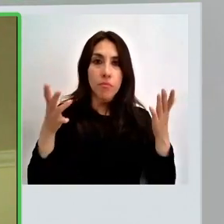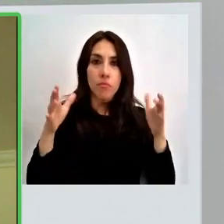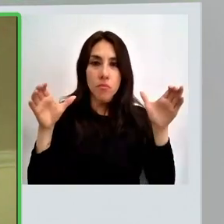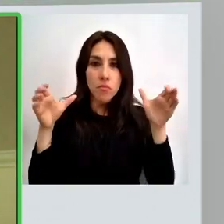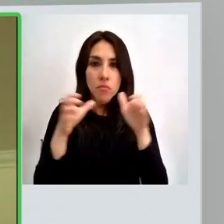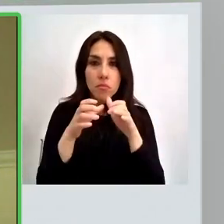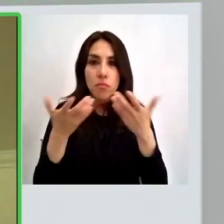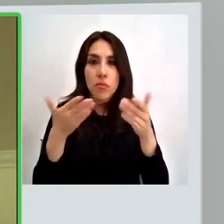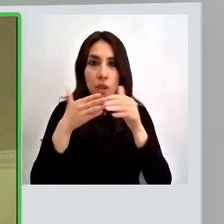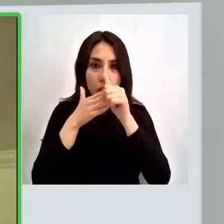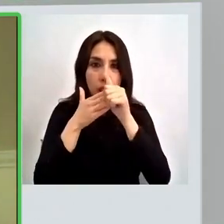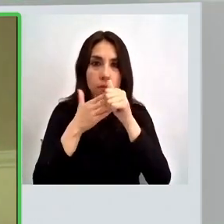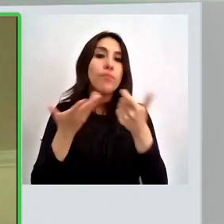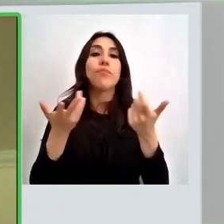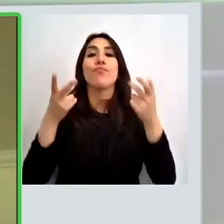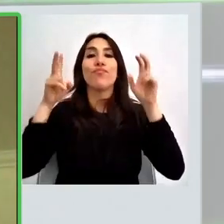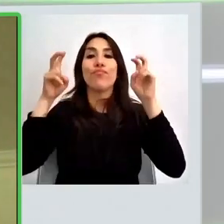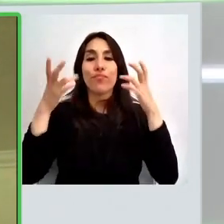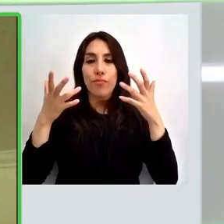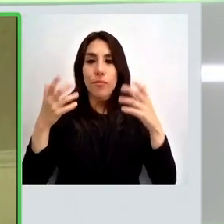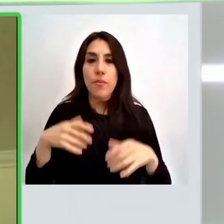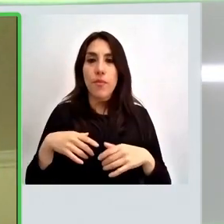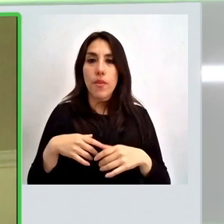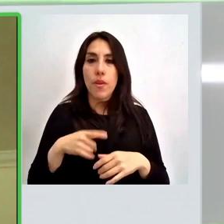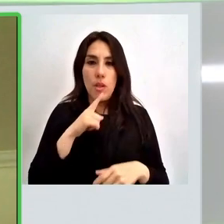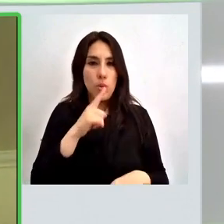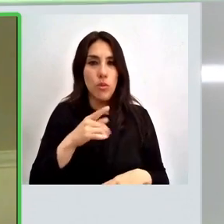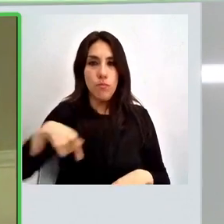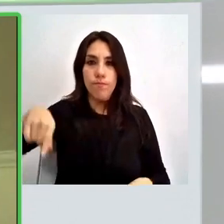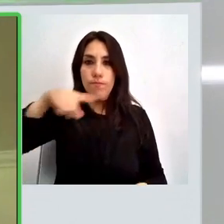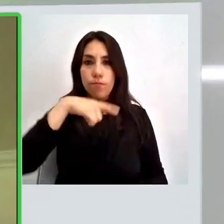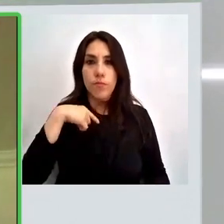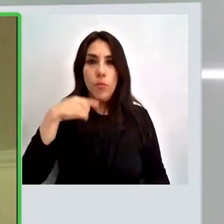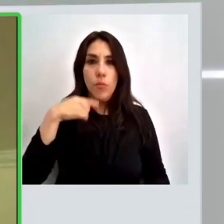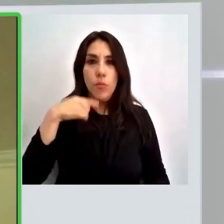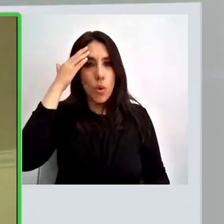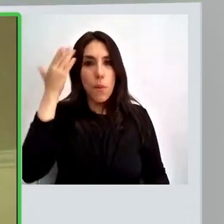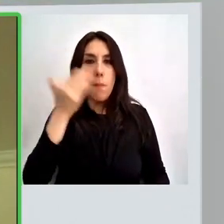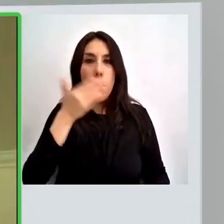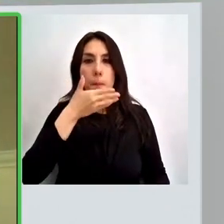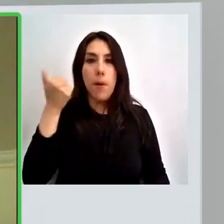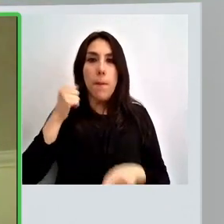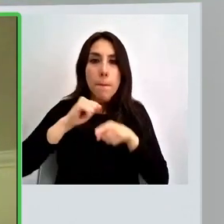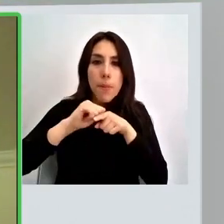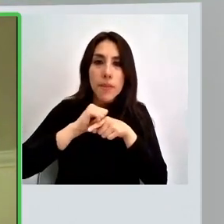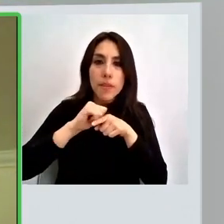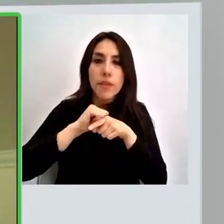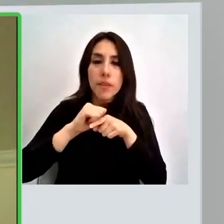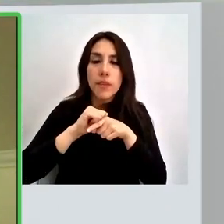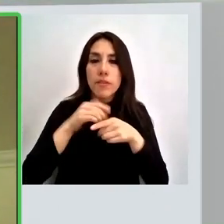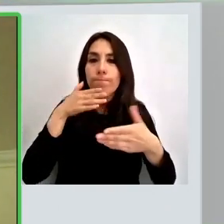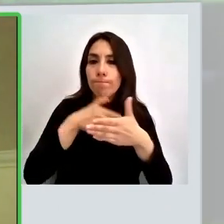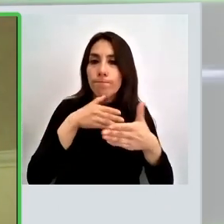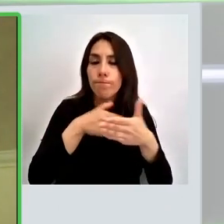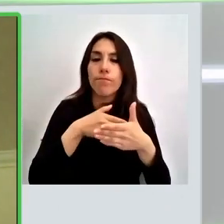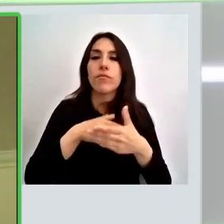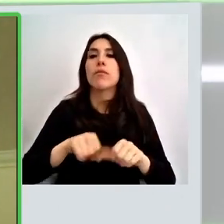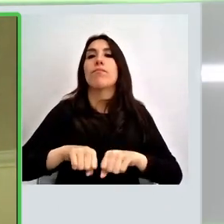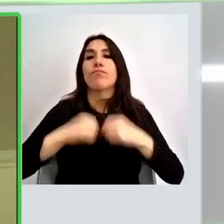practices on breaking down these barriers. And of course, one of the key players in this